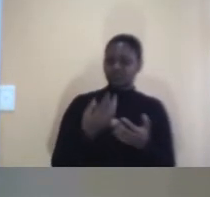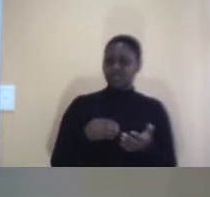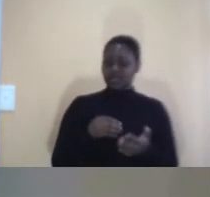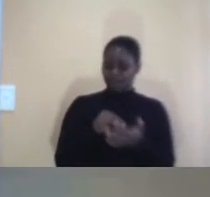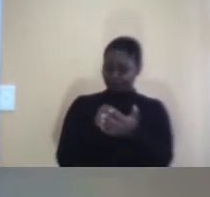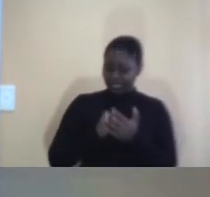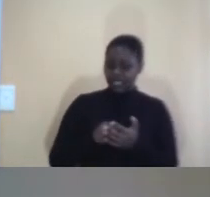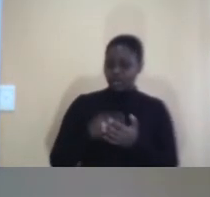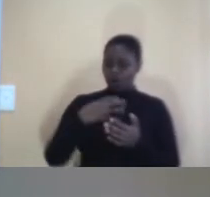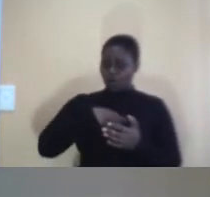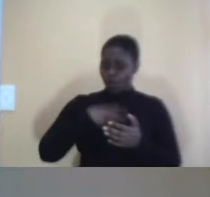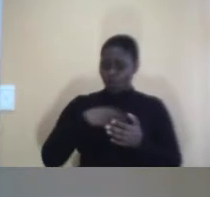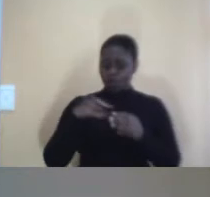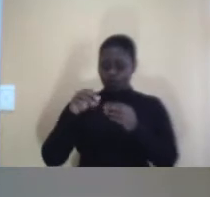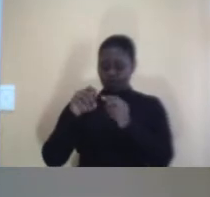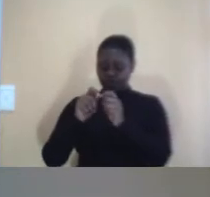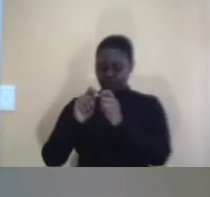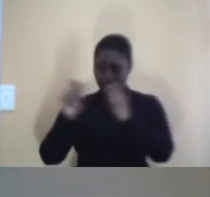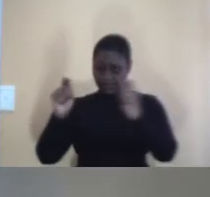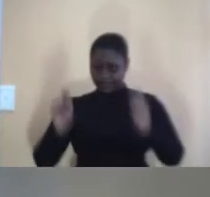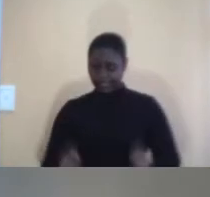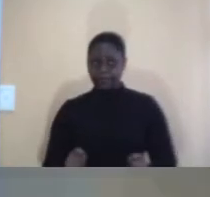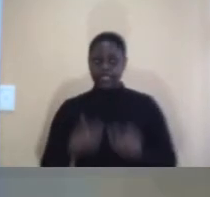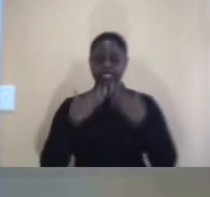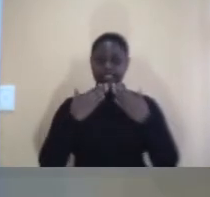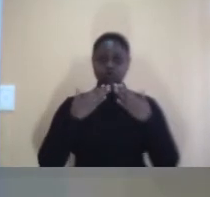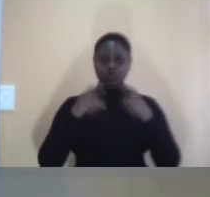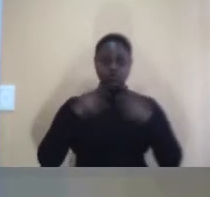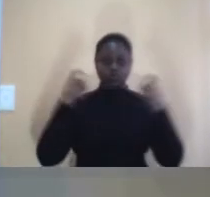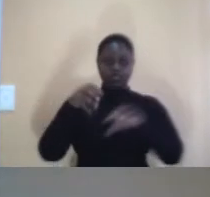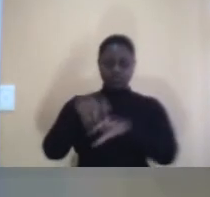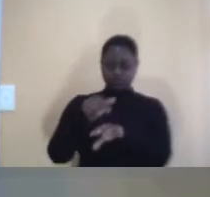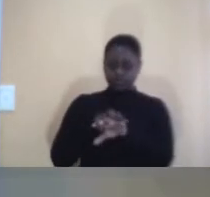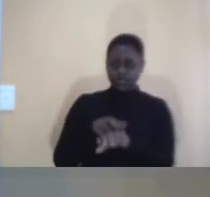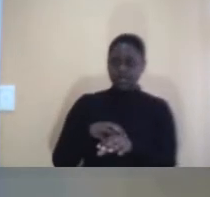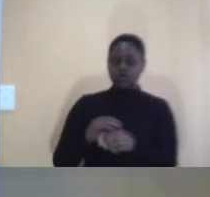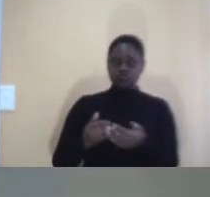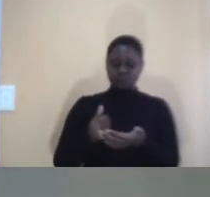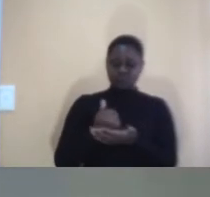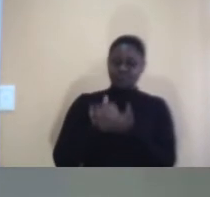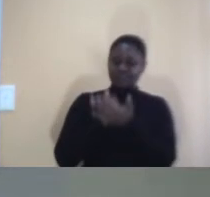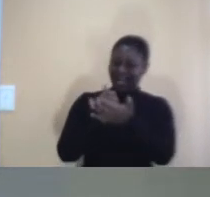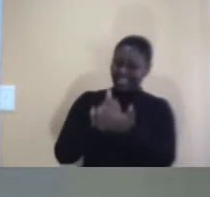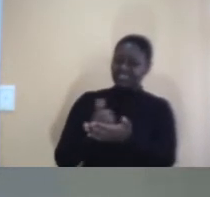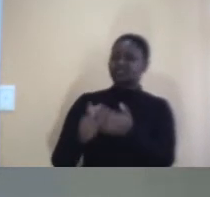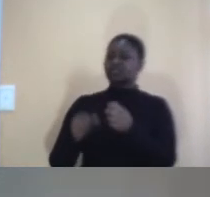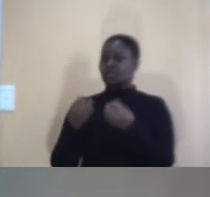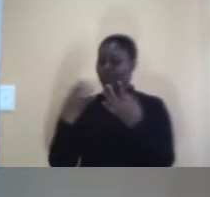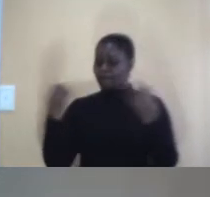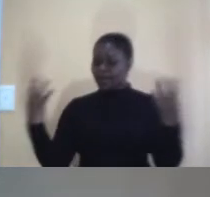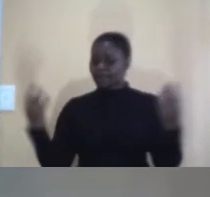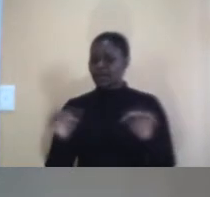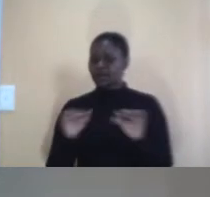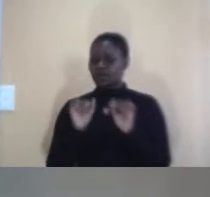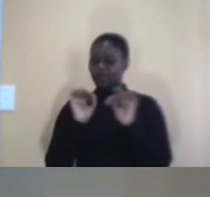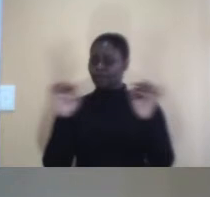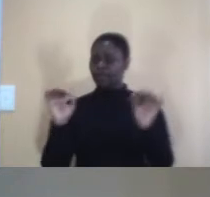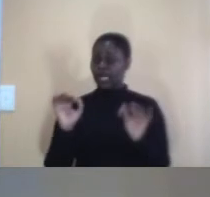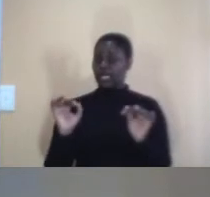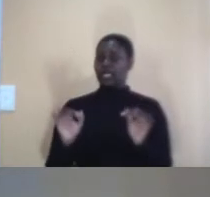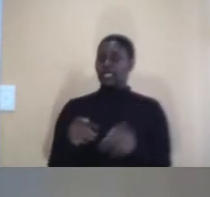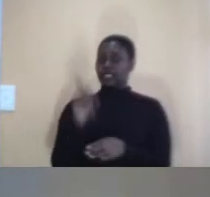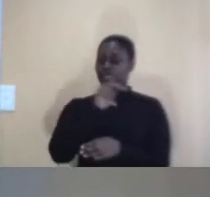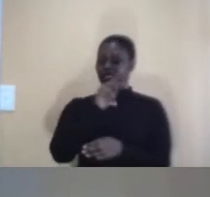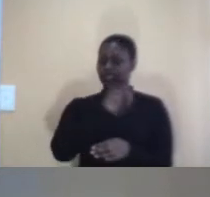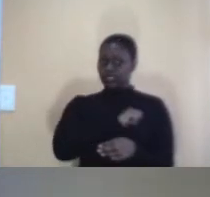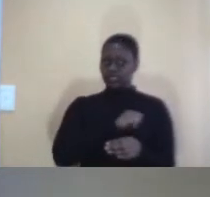tables. A special thank you to all the farmers who have stepped up to the plate to assist thousands of KwaZulu-Natal citizens with a donation of food,